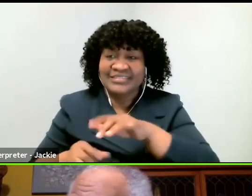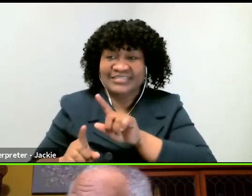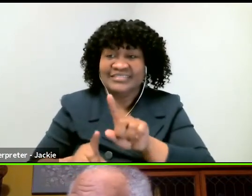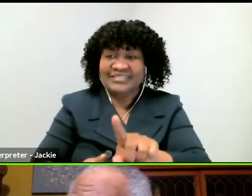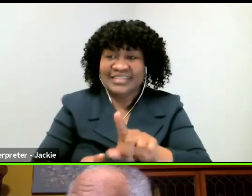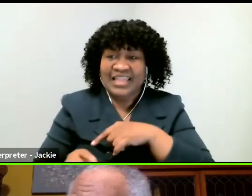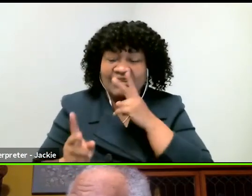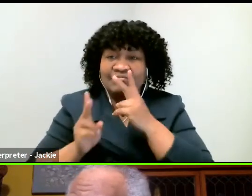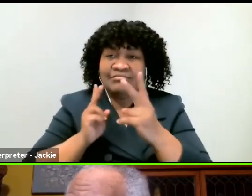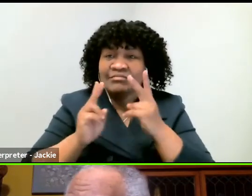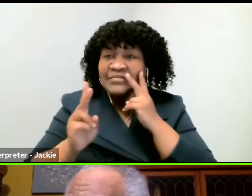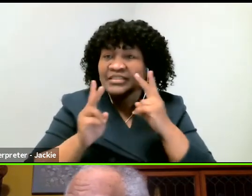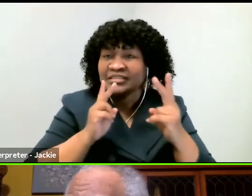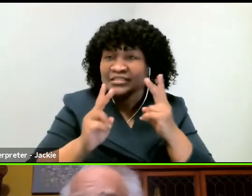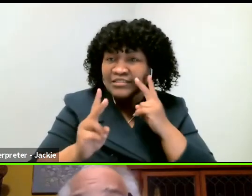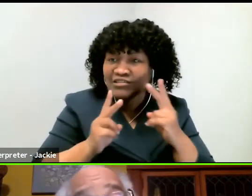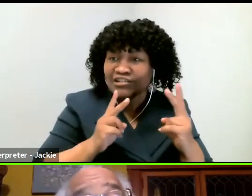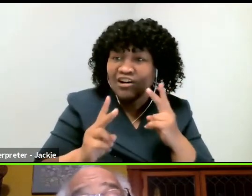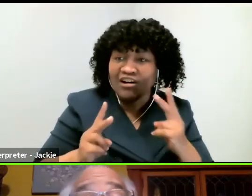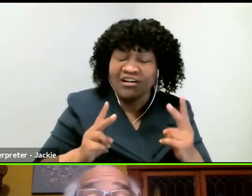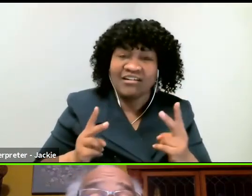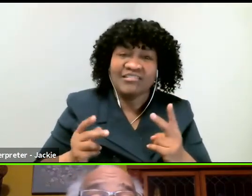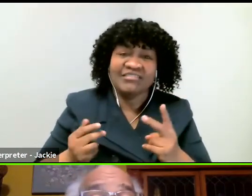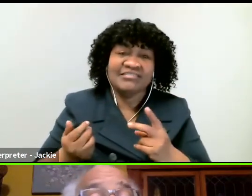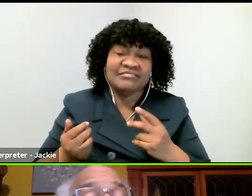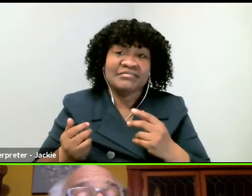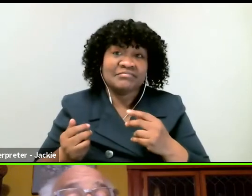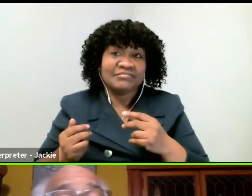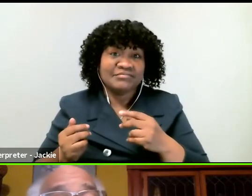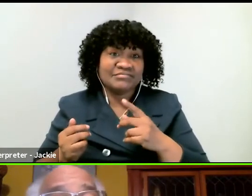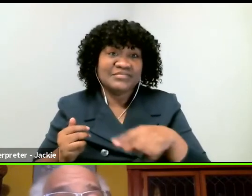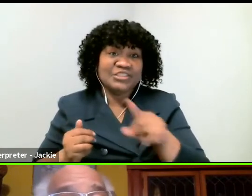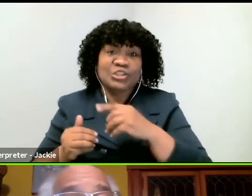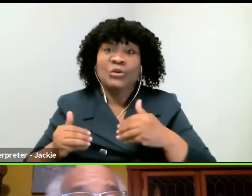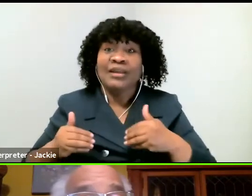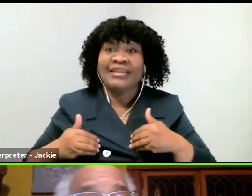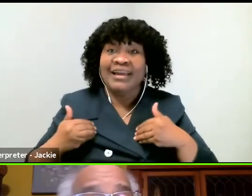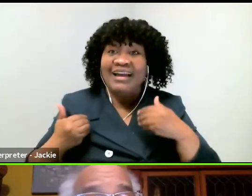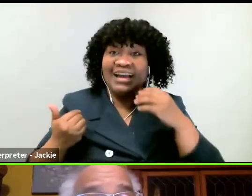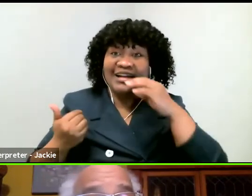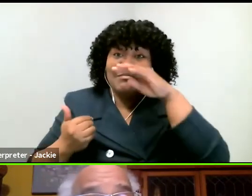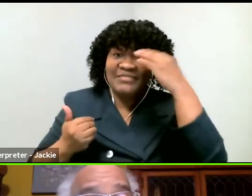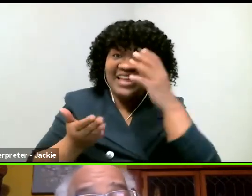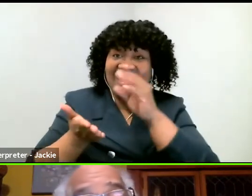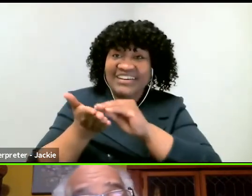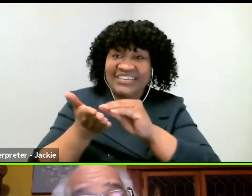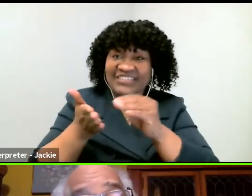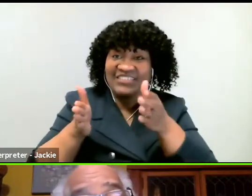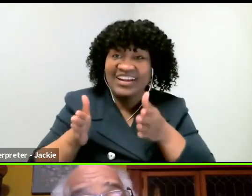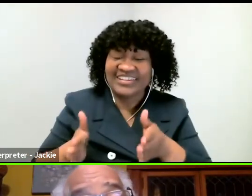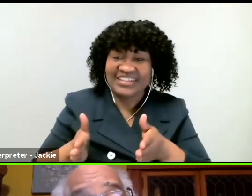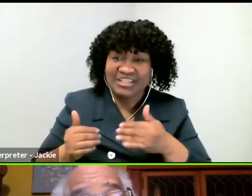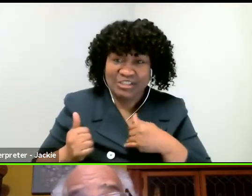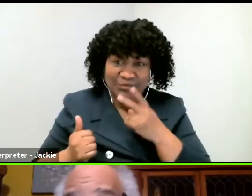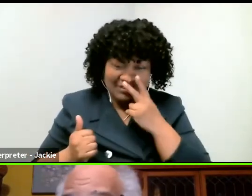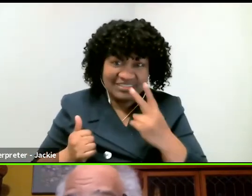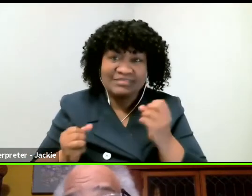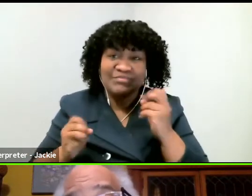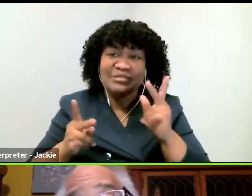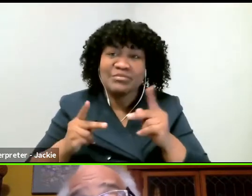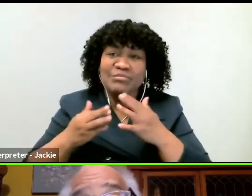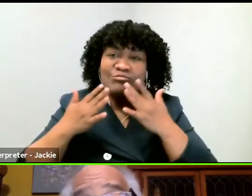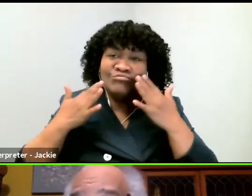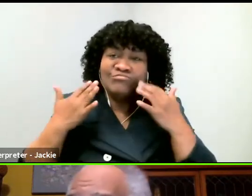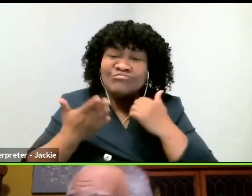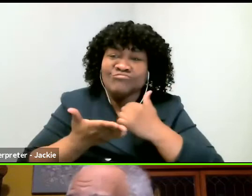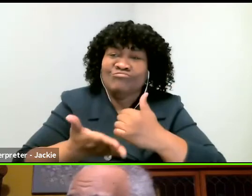that I saw. You'll find young Black writers, you'll find, generosity in